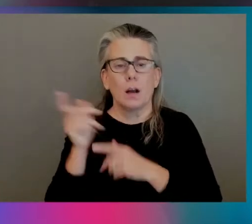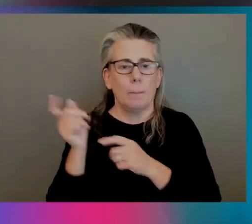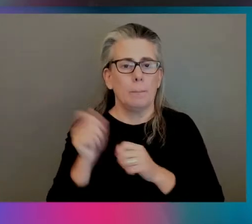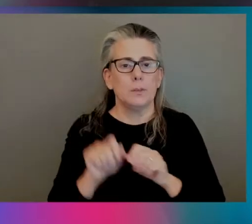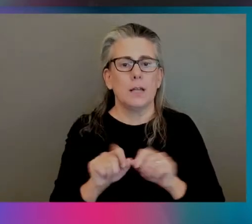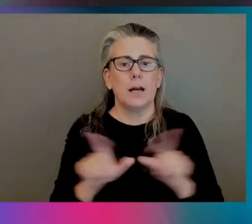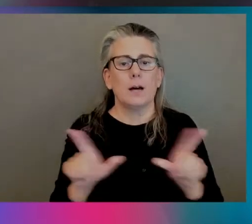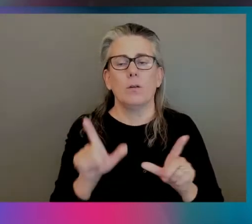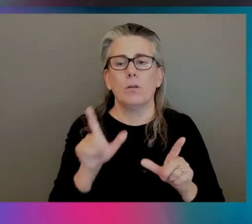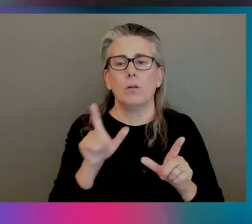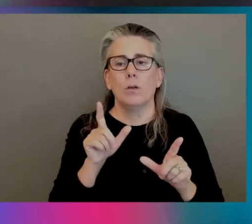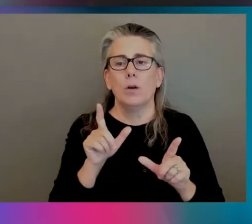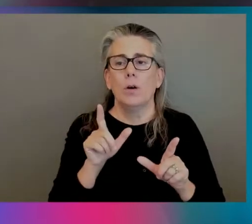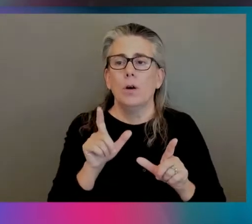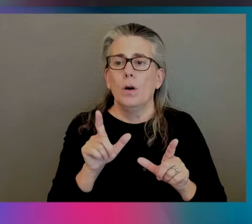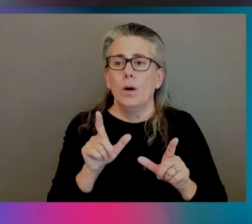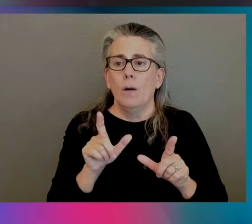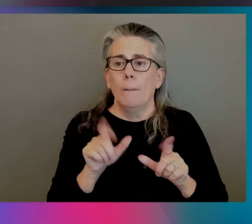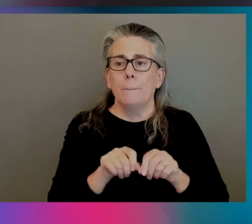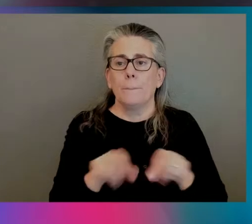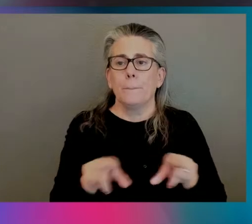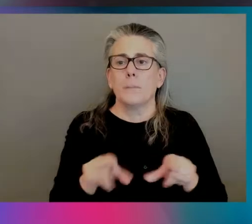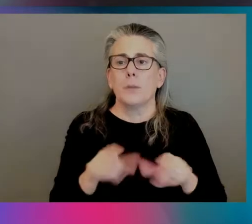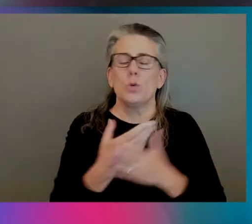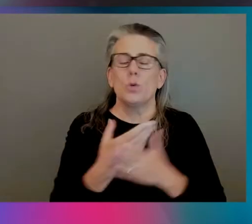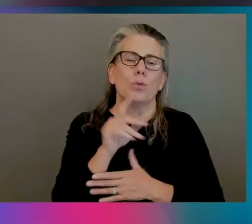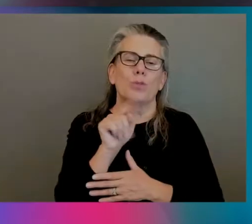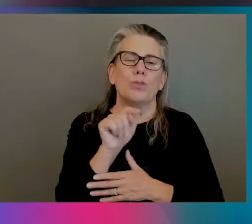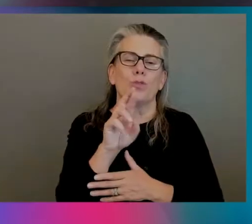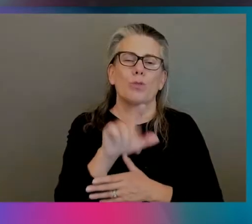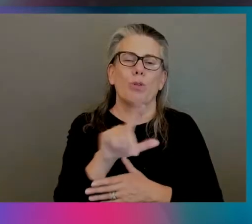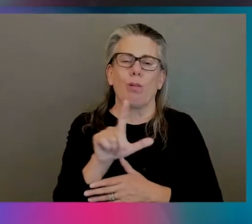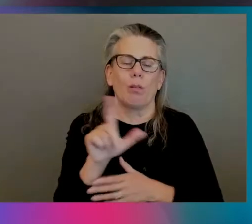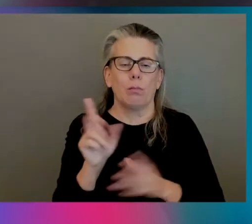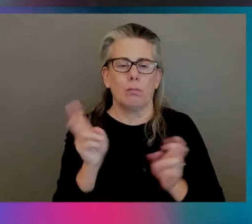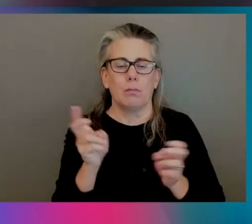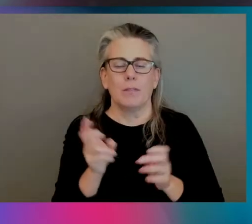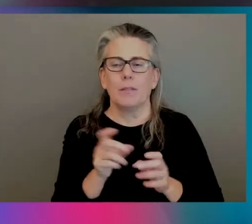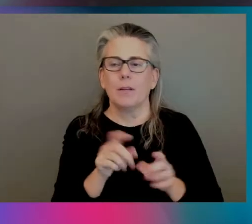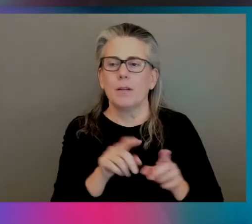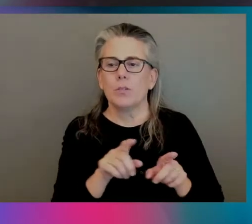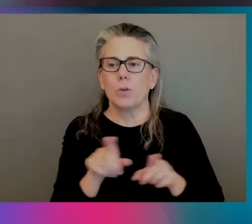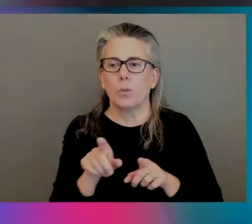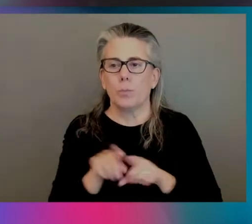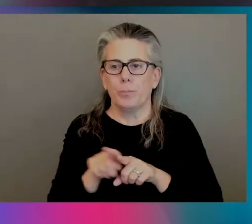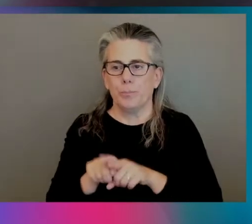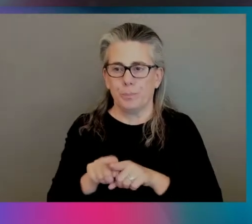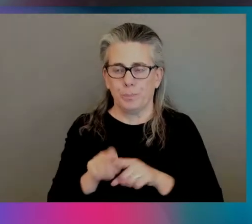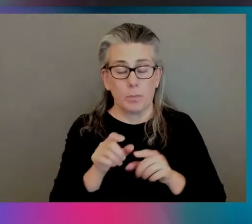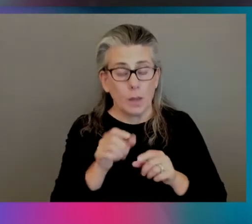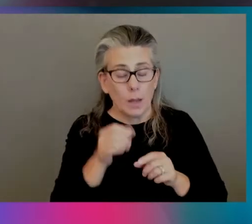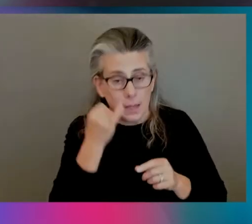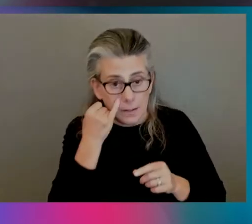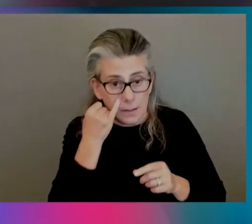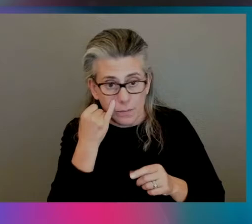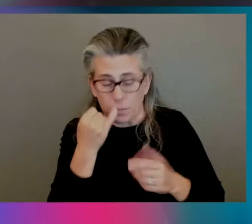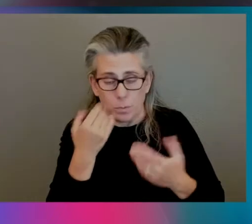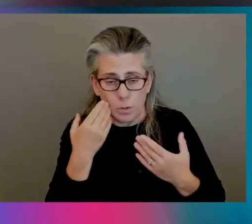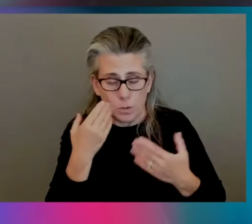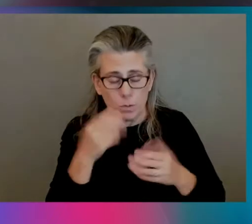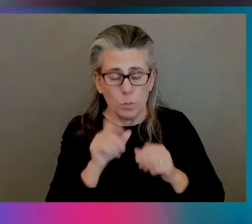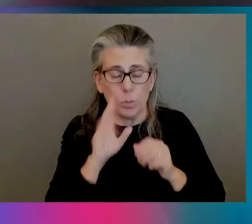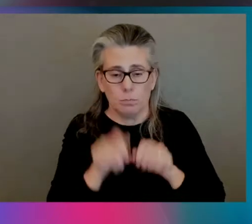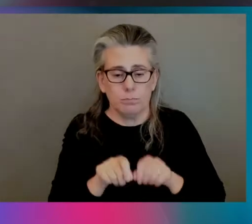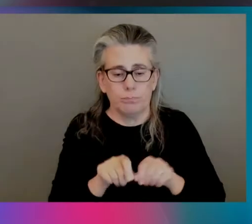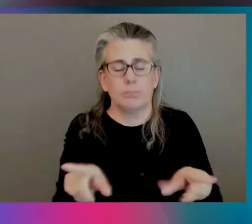Yeah. No, so the new movie comes out, but you have no information about whether people are interacting with it. Oh, true. Yeah. Personalize has a capability